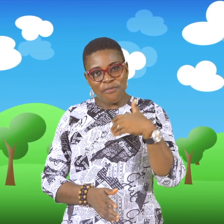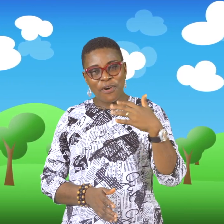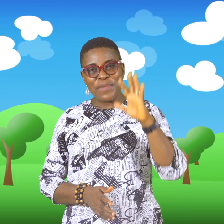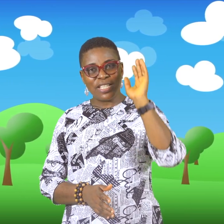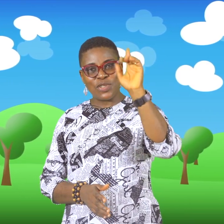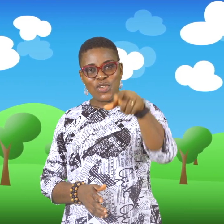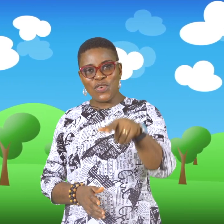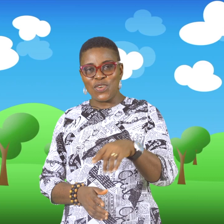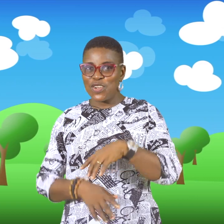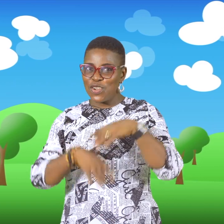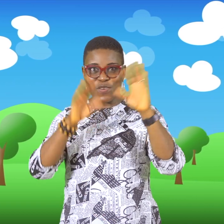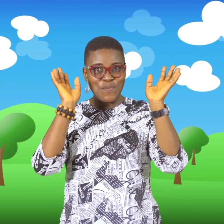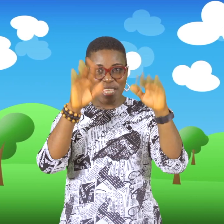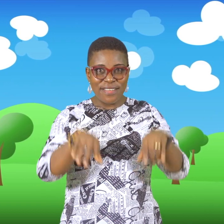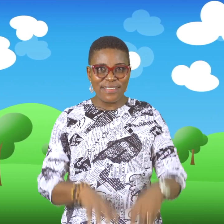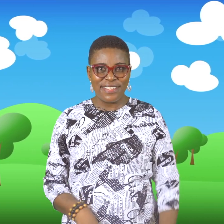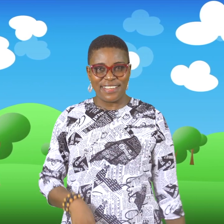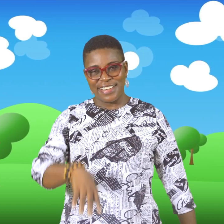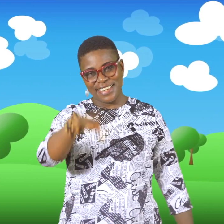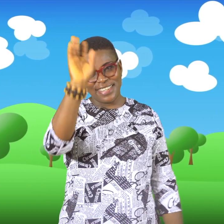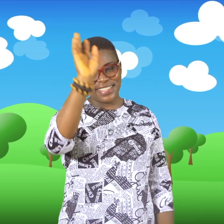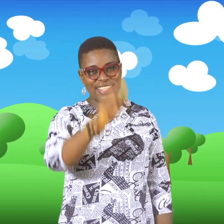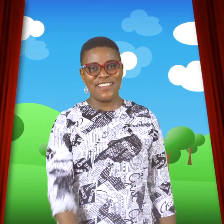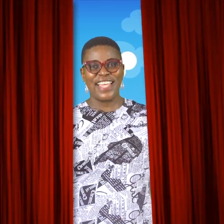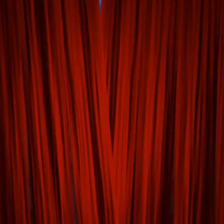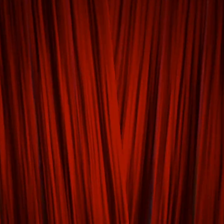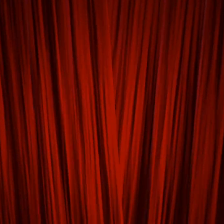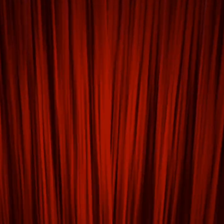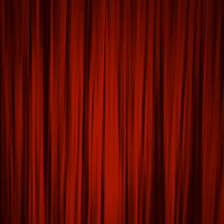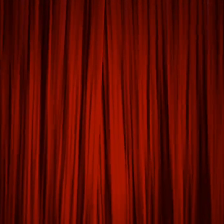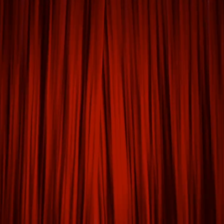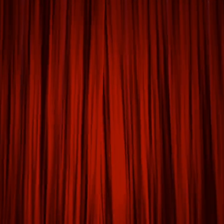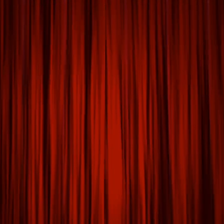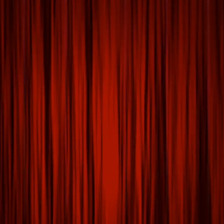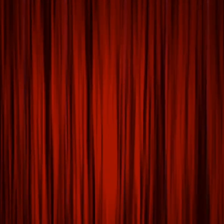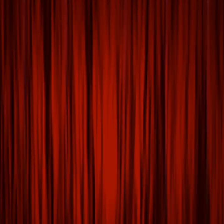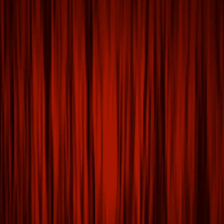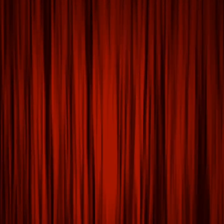It's a bye-bye from me to you. Be good. See you again.